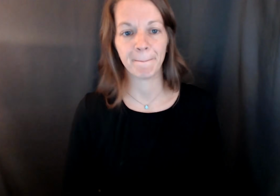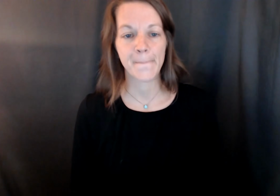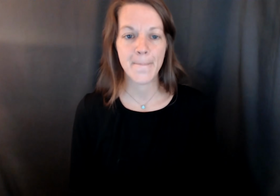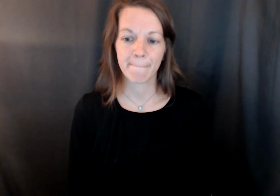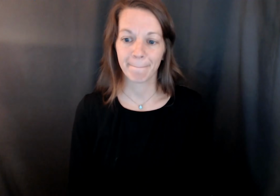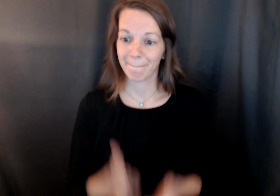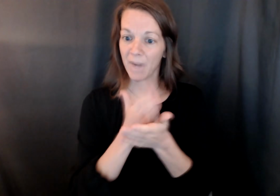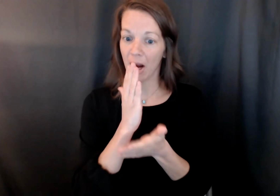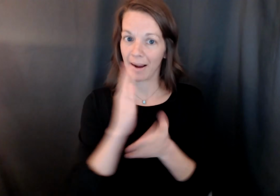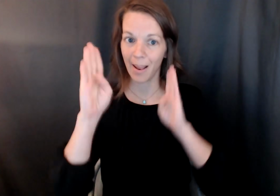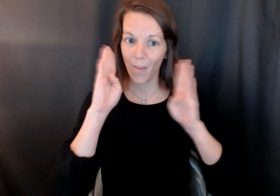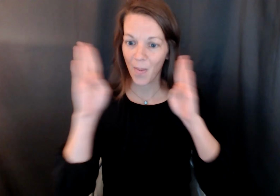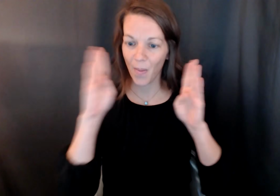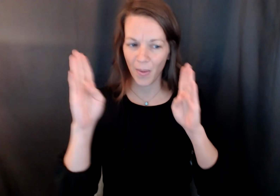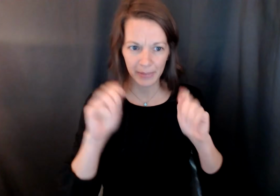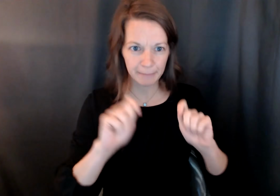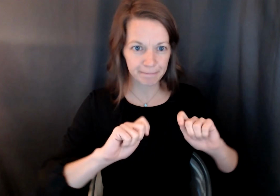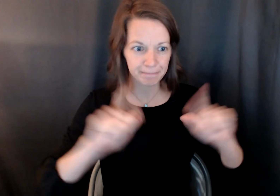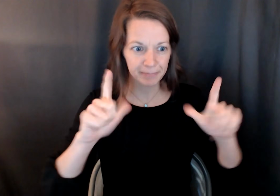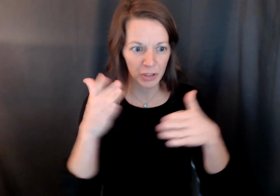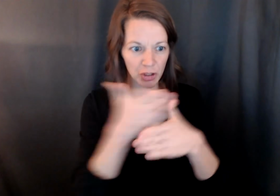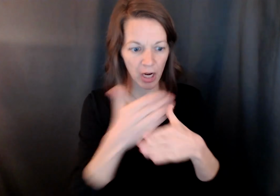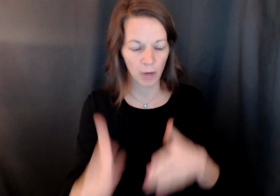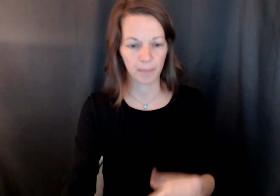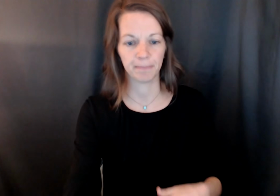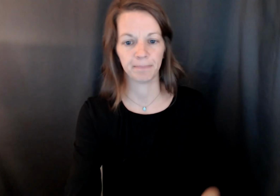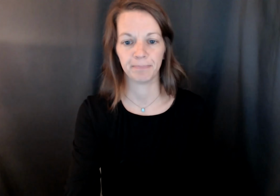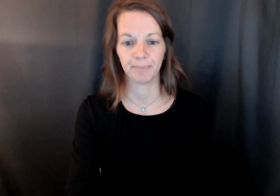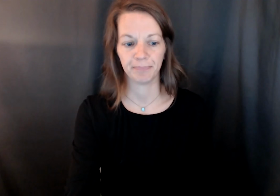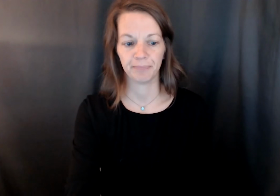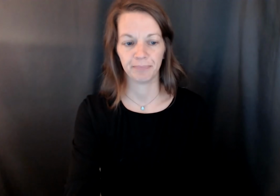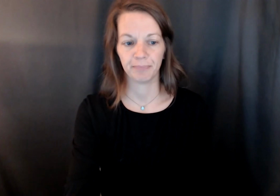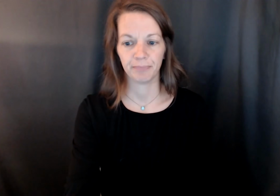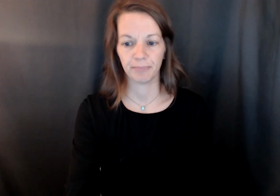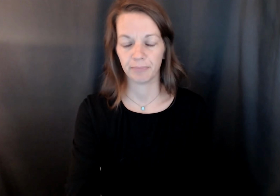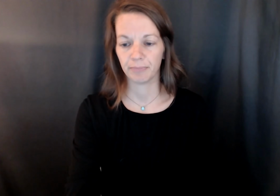All right. Hello. Let me just share my screen.